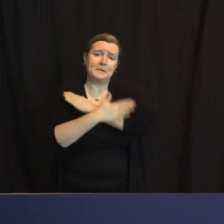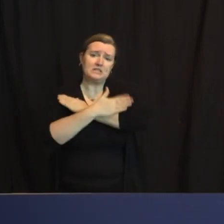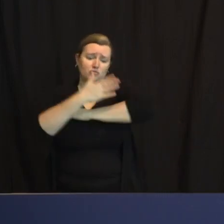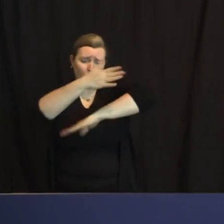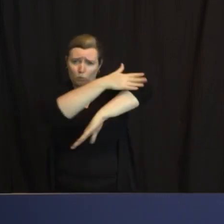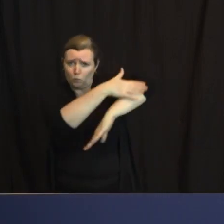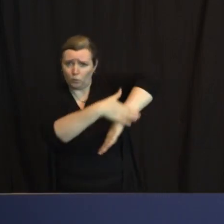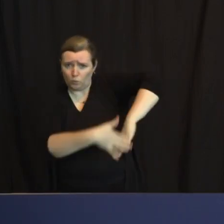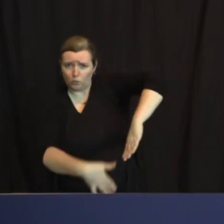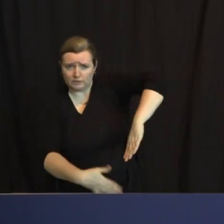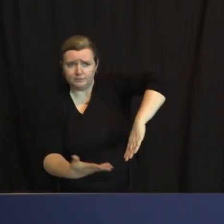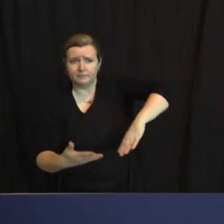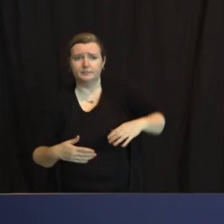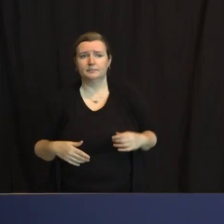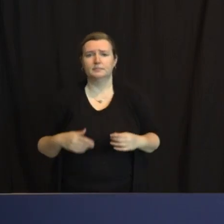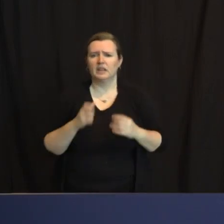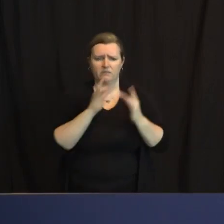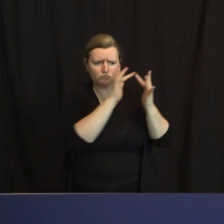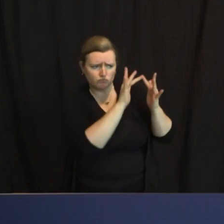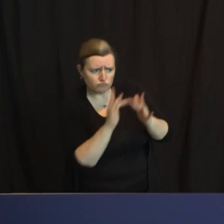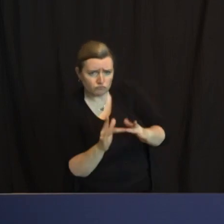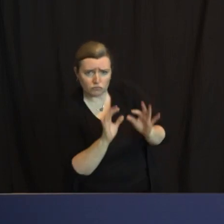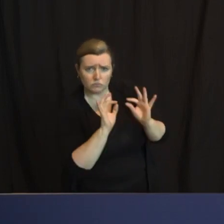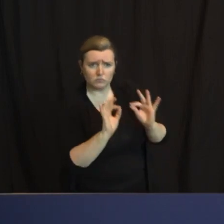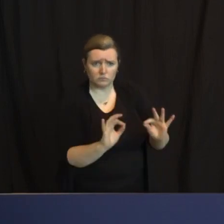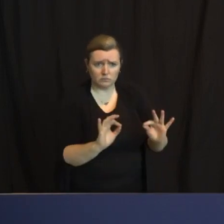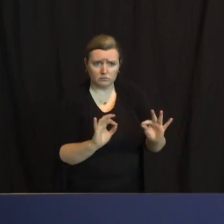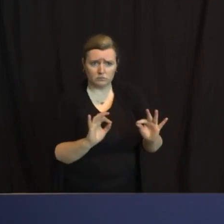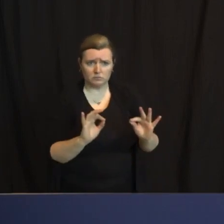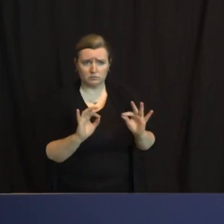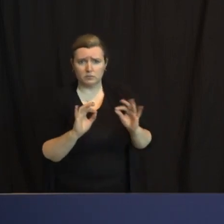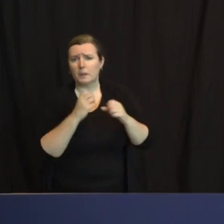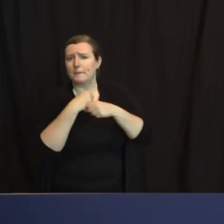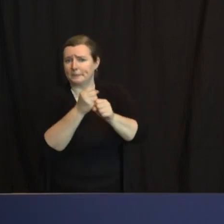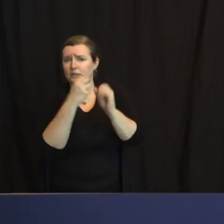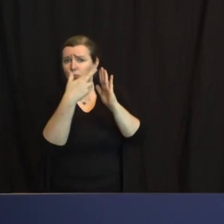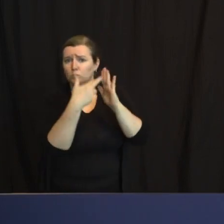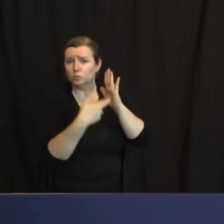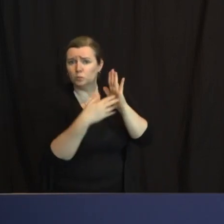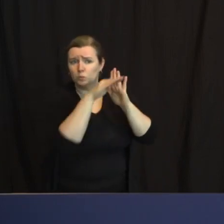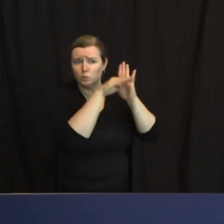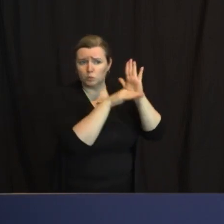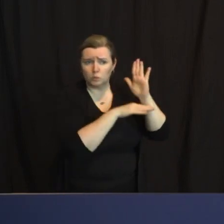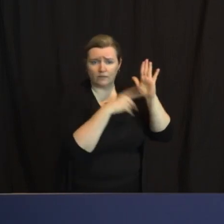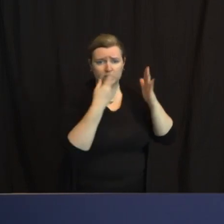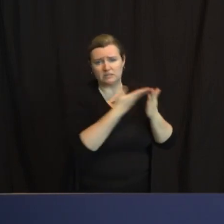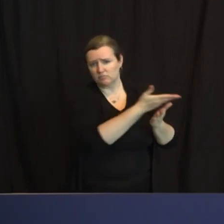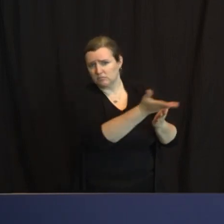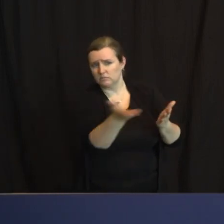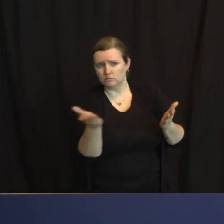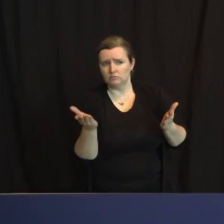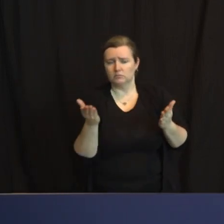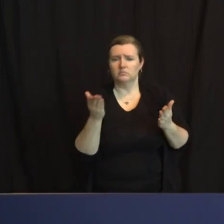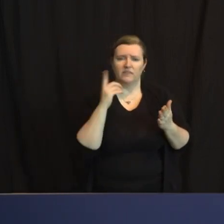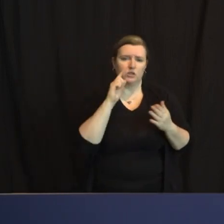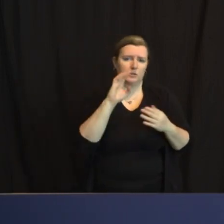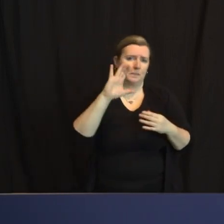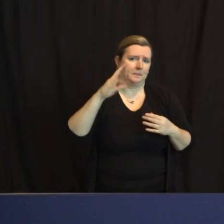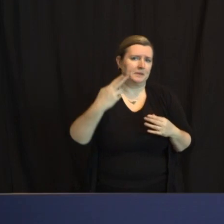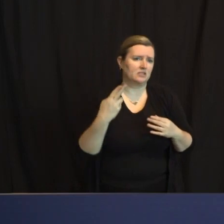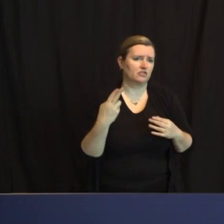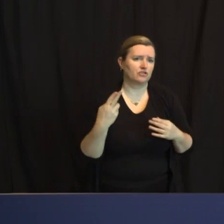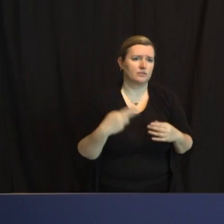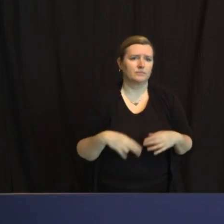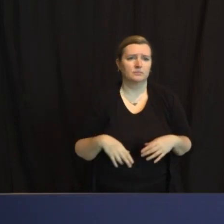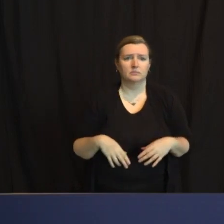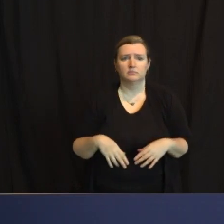working with them to make sure the guidance makes the most sense. Great point on the last point you made here. We're not in a bubble, so we take a lot of inputs, and